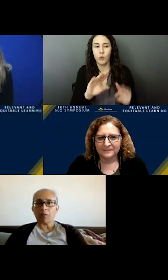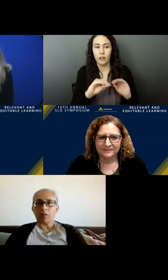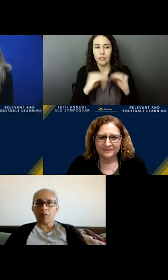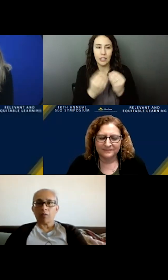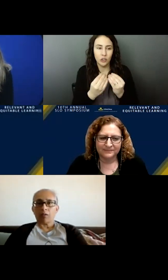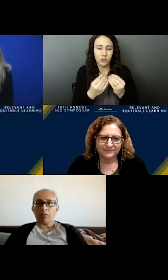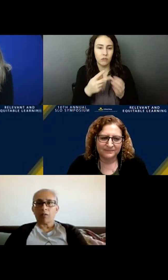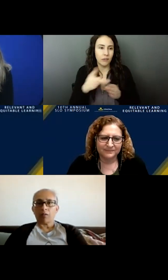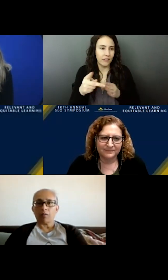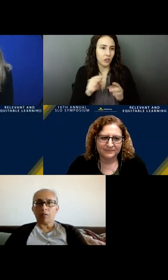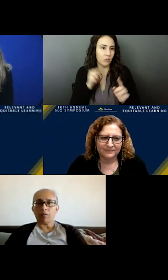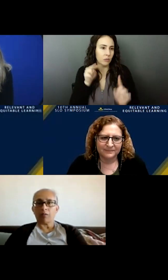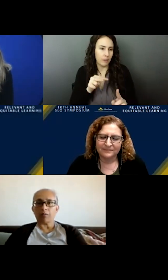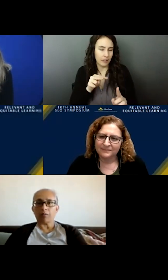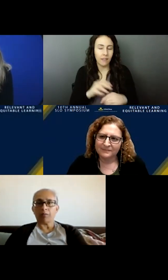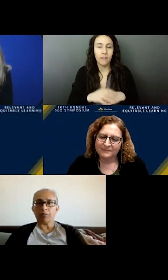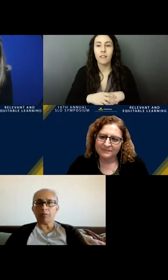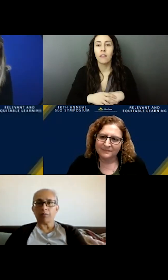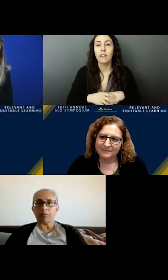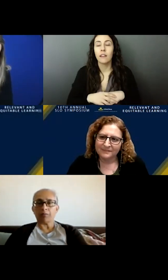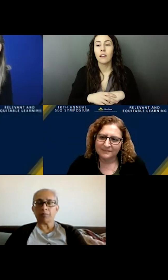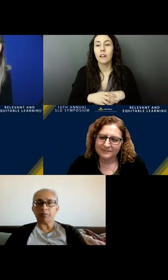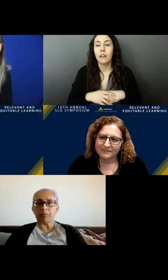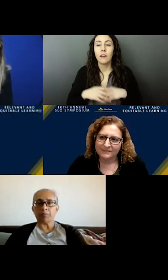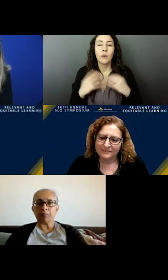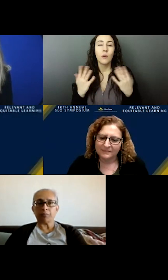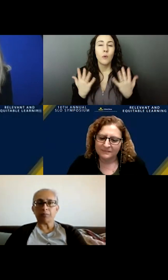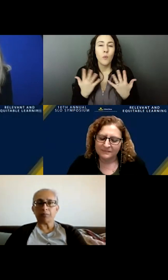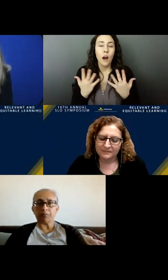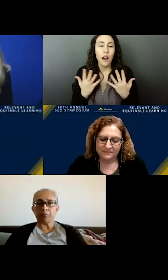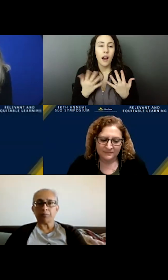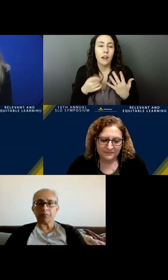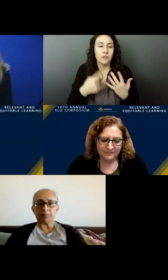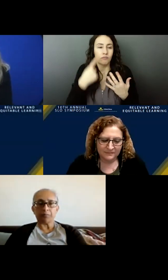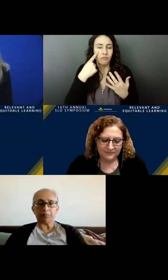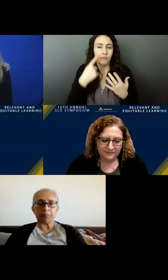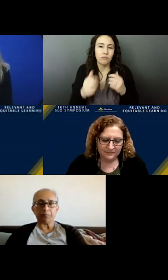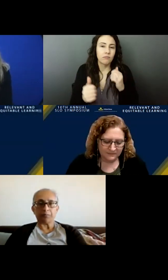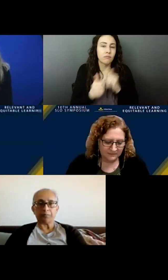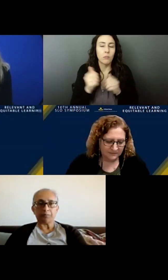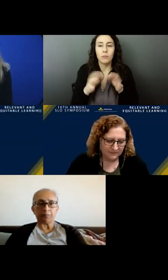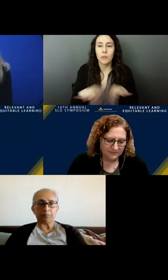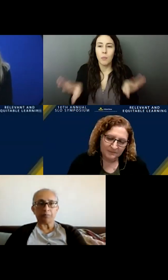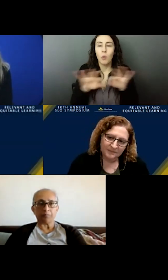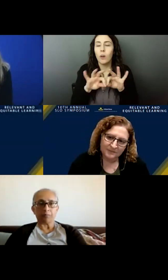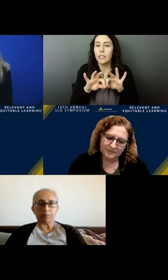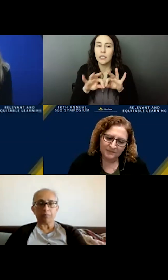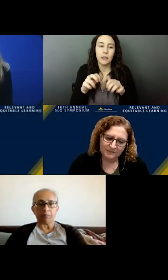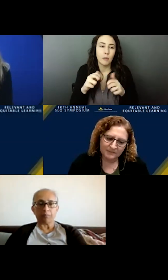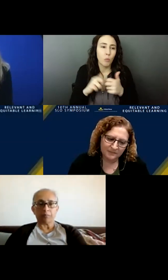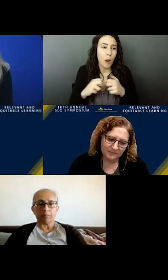professional perspective, what is the issue, the most important aspect, a challenge